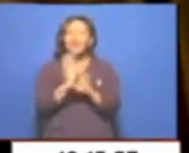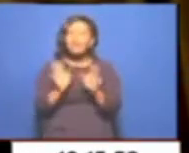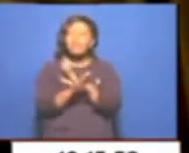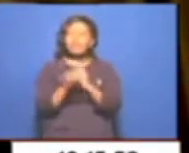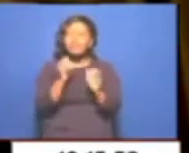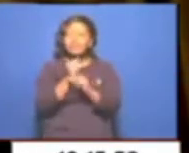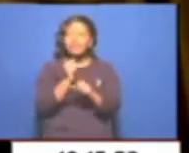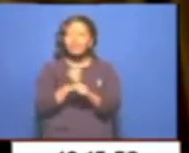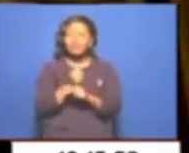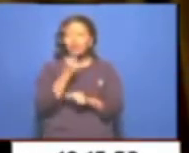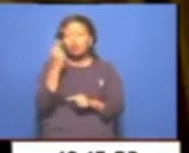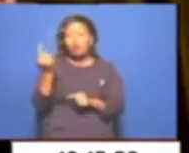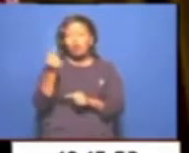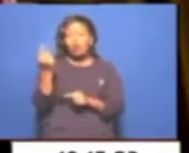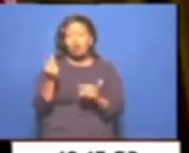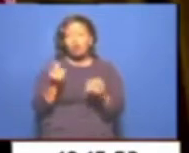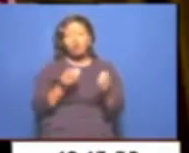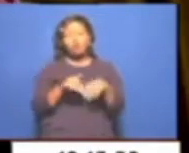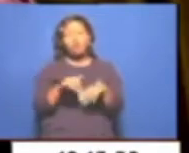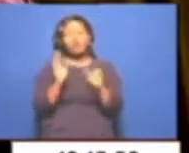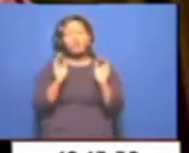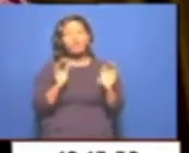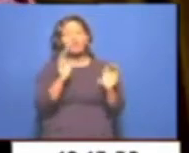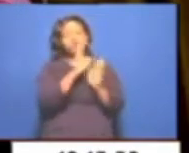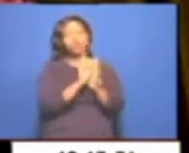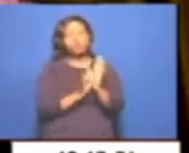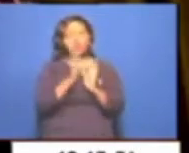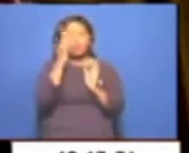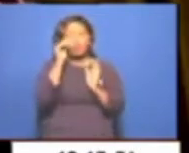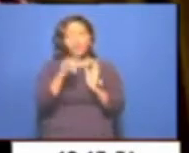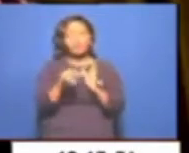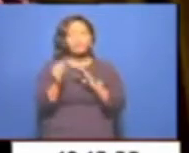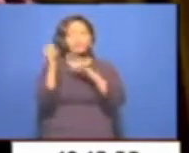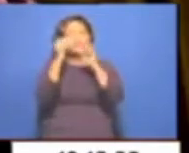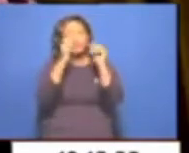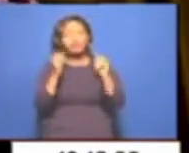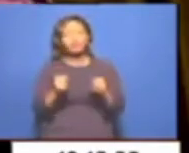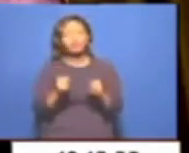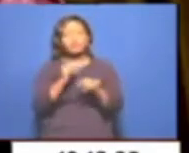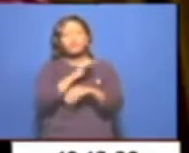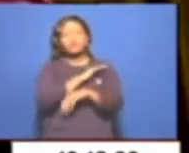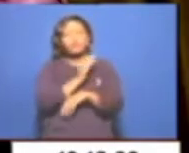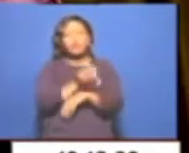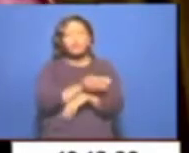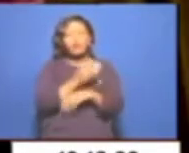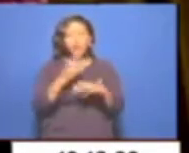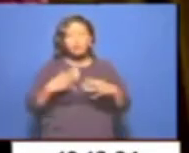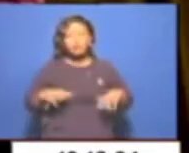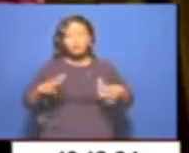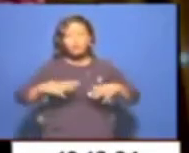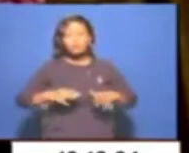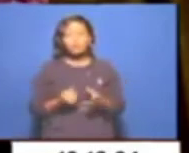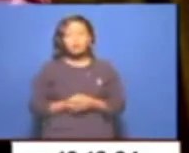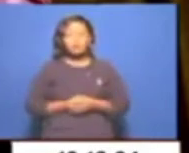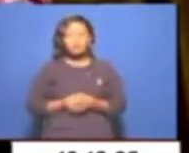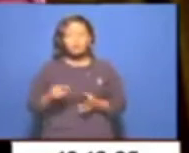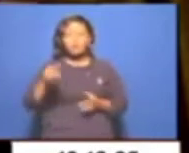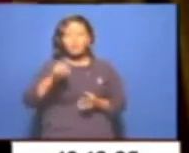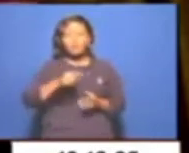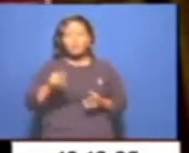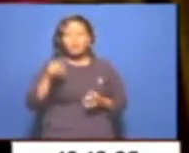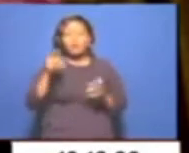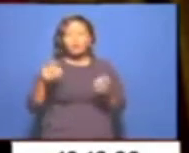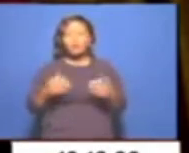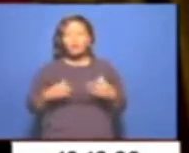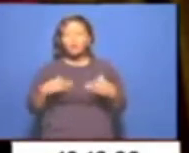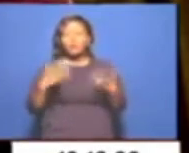in accordance with this Constitution, because that is the sovereign power that we've delegated to them. We have reserved to ourselves exercising